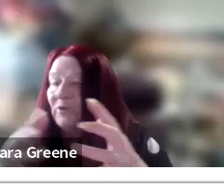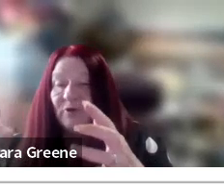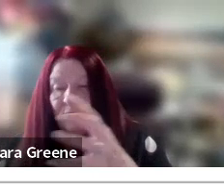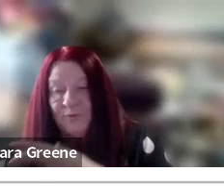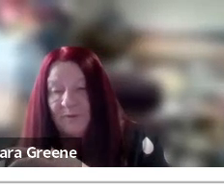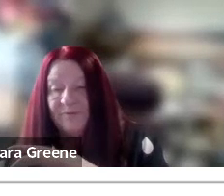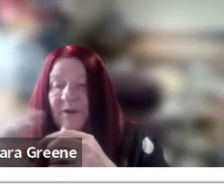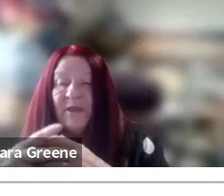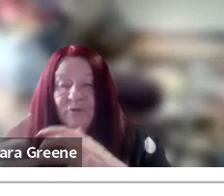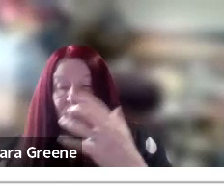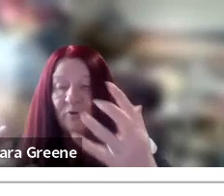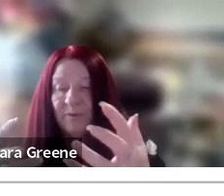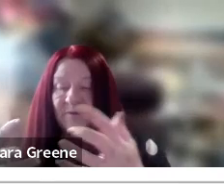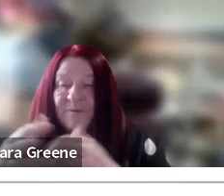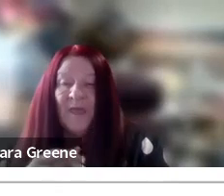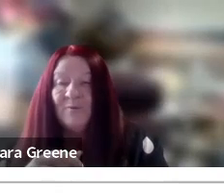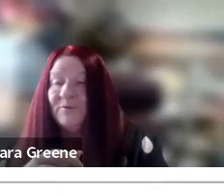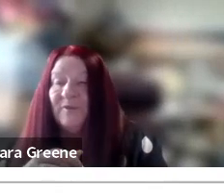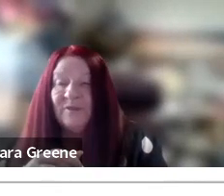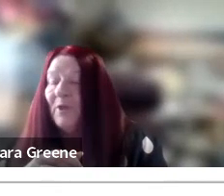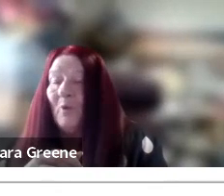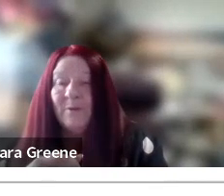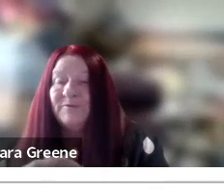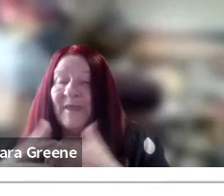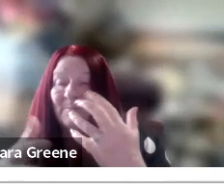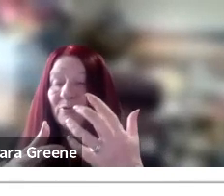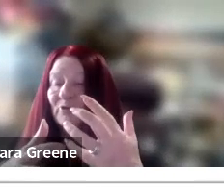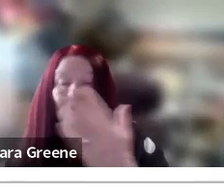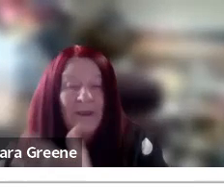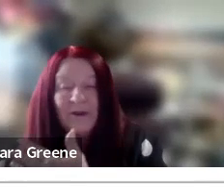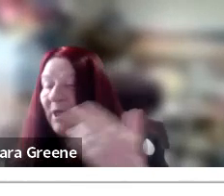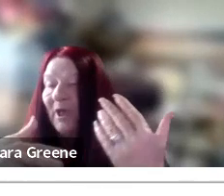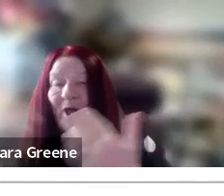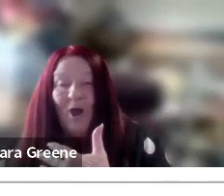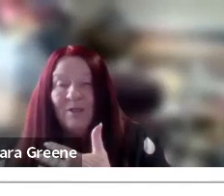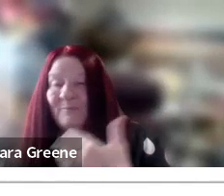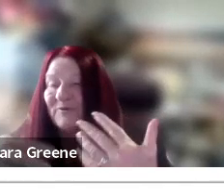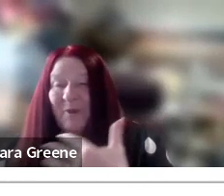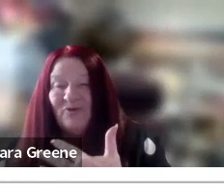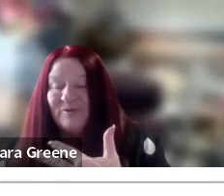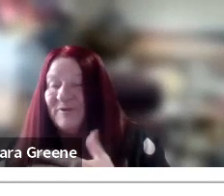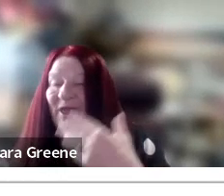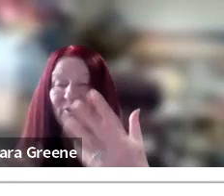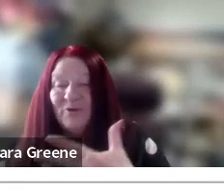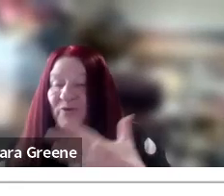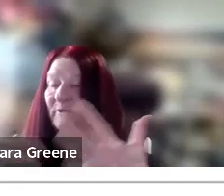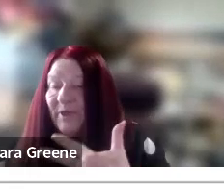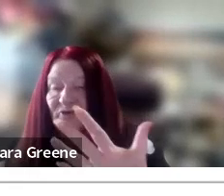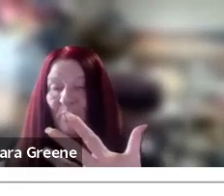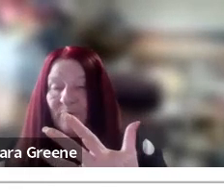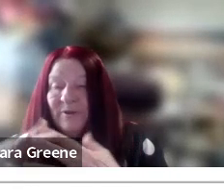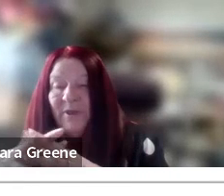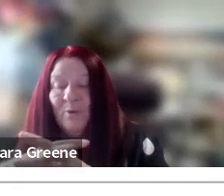while I could use this and I understood this, I was in no way was I able to train all of our specialists in how to use